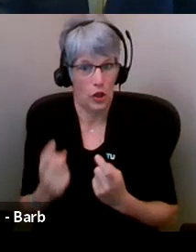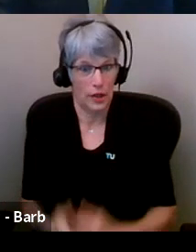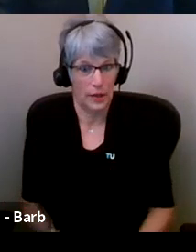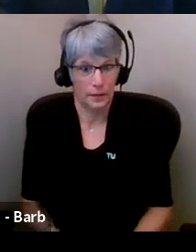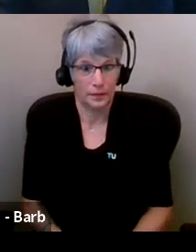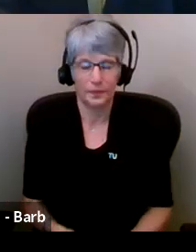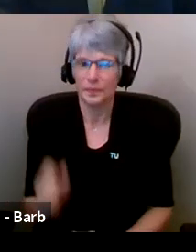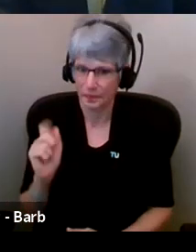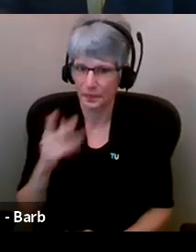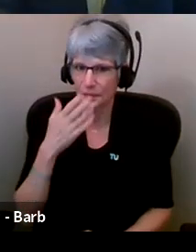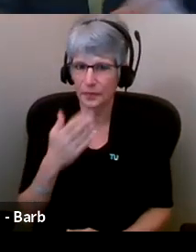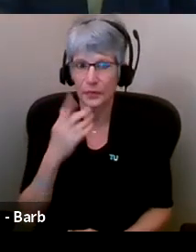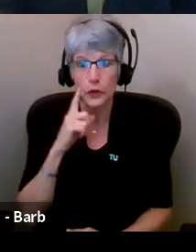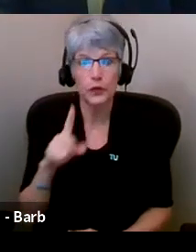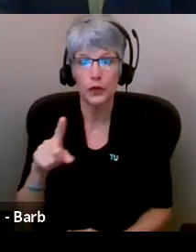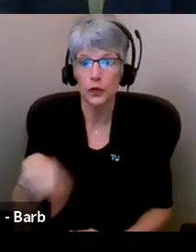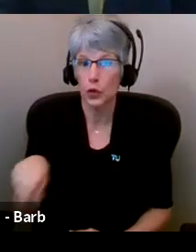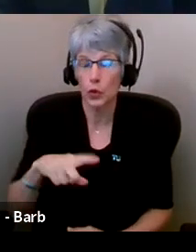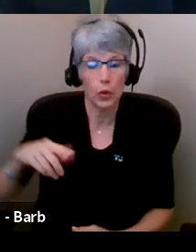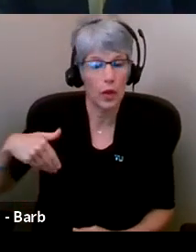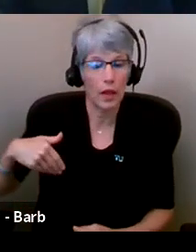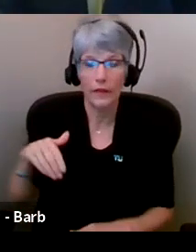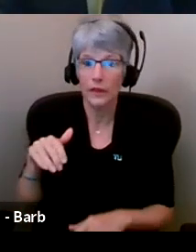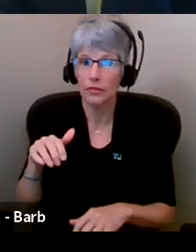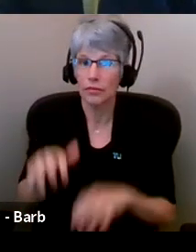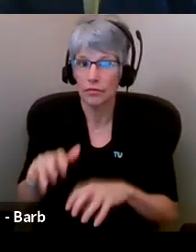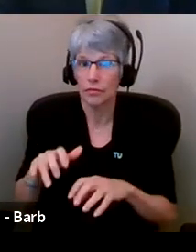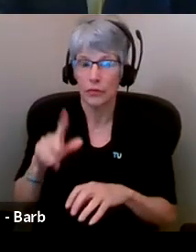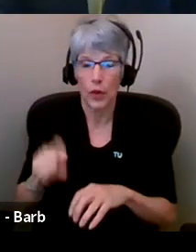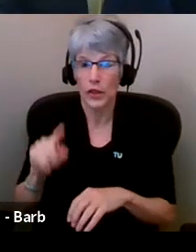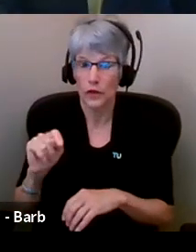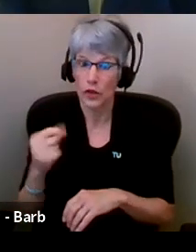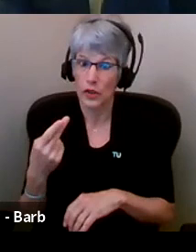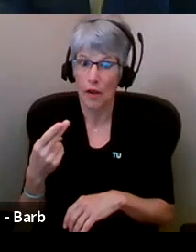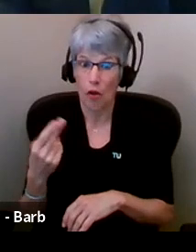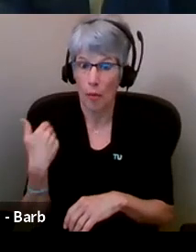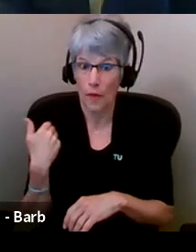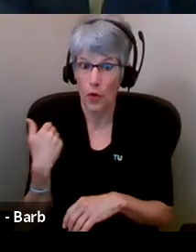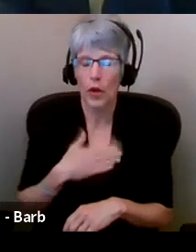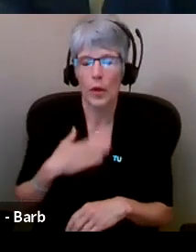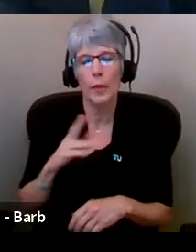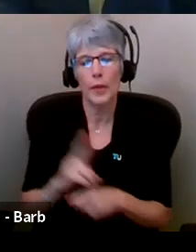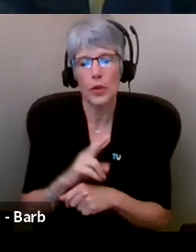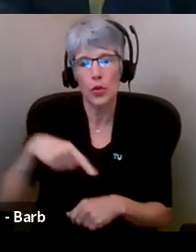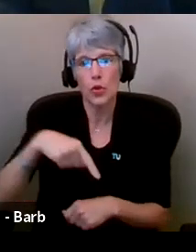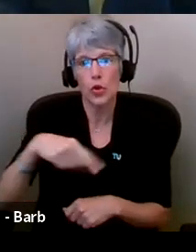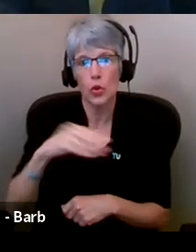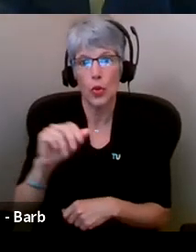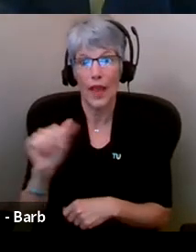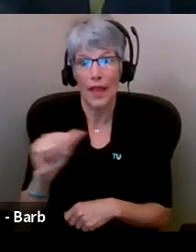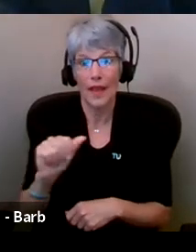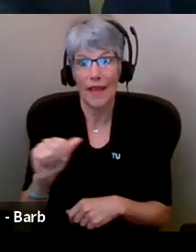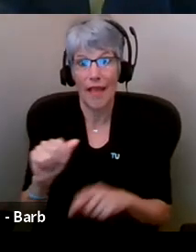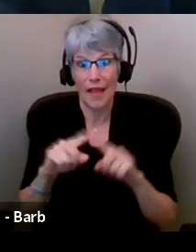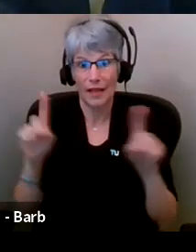right, very good. For those who have not entered questions in a town hall format at the university before, please use the Q&A function on your Zoom screen